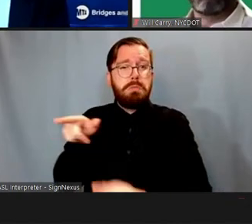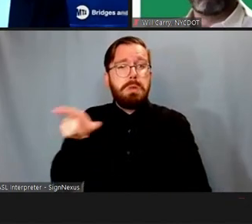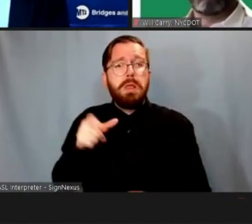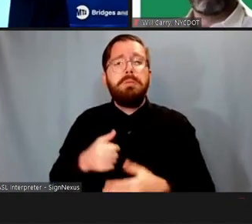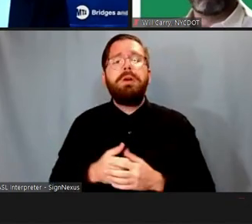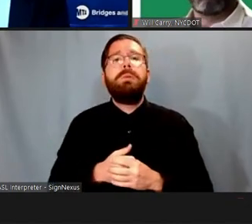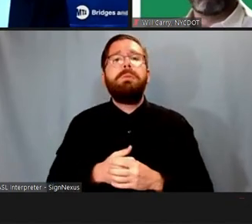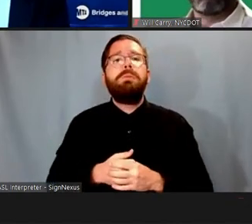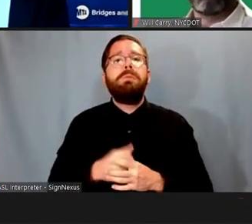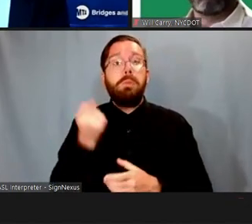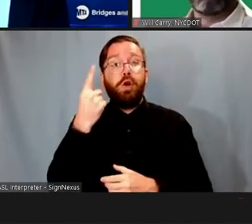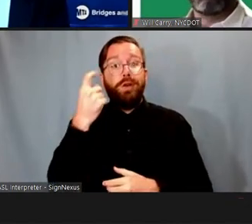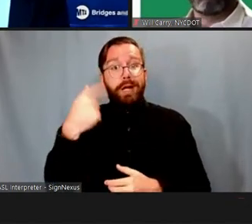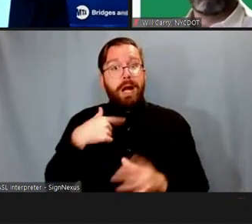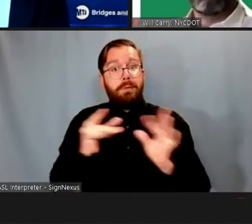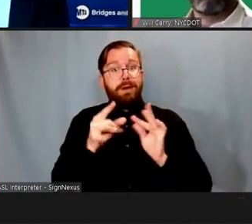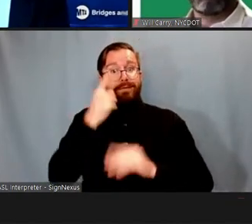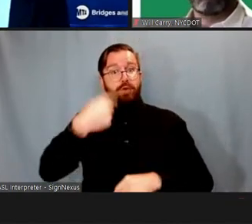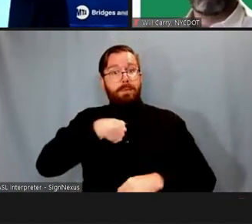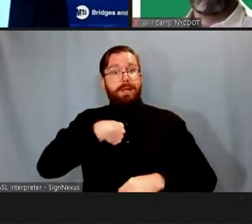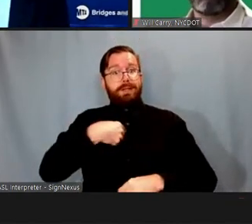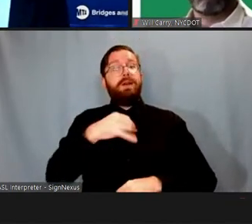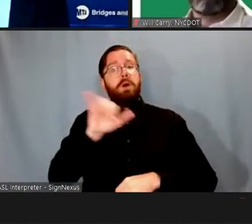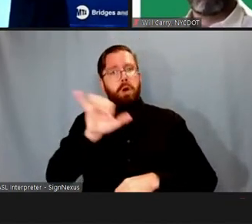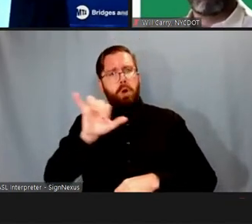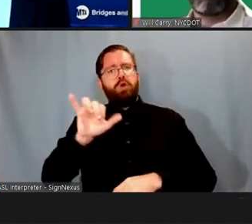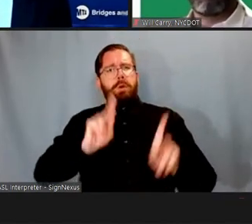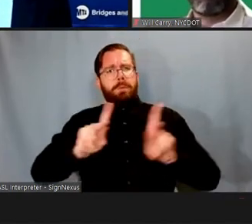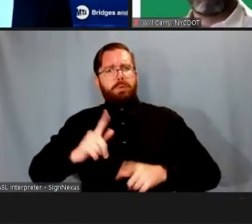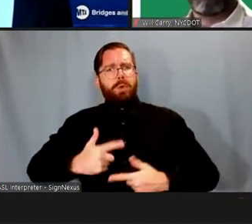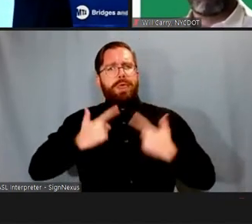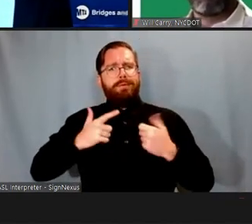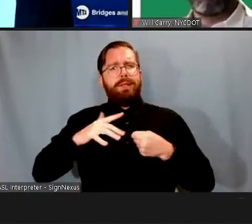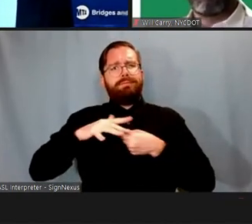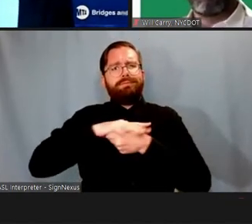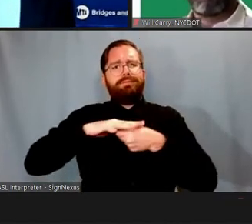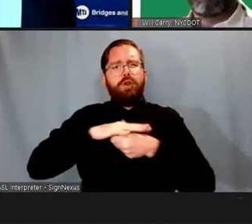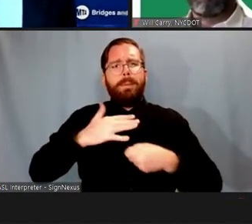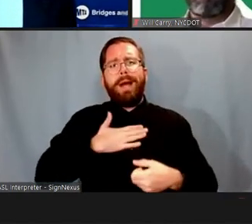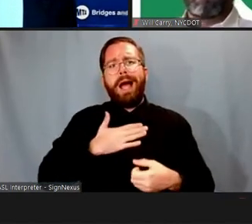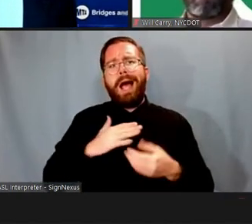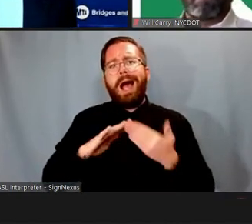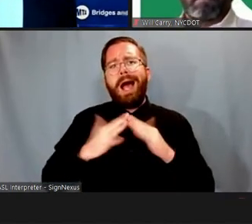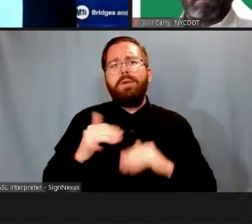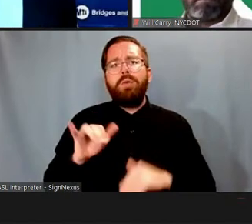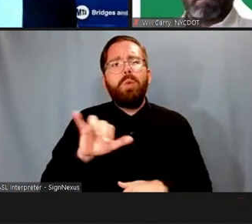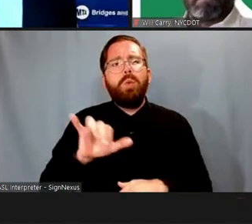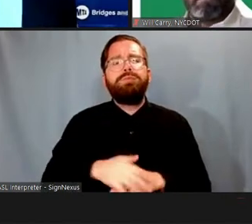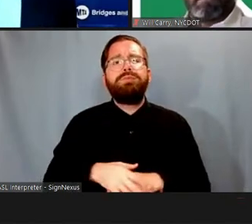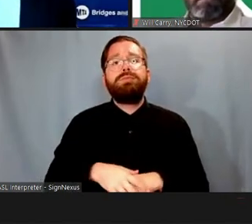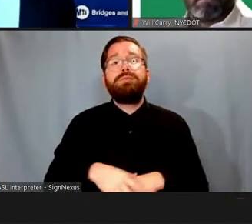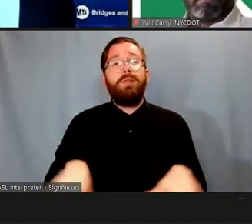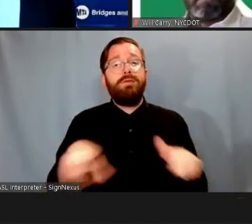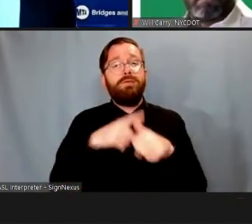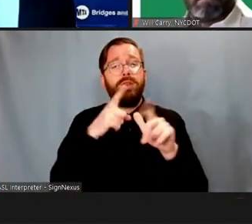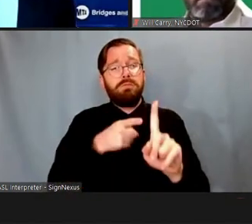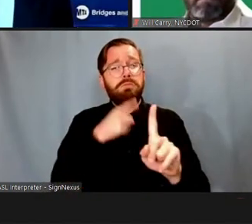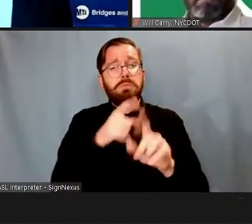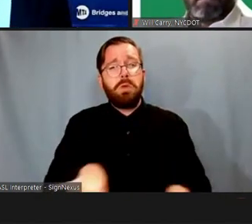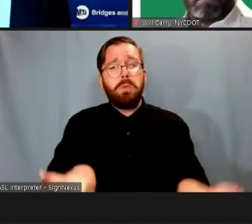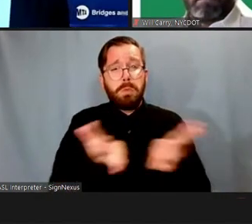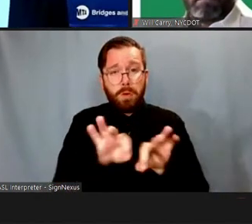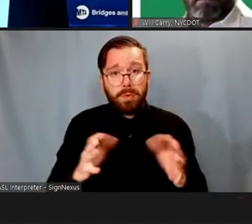please know that i'm also speaking for all of my neighbors the first and most significant point i'd like to make is that i already